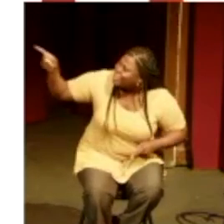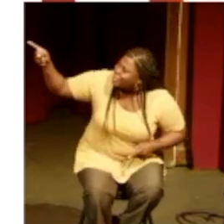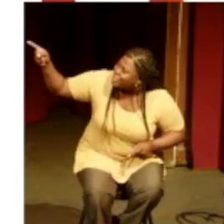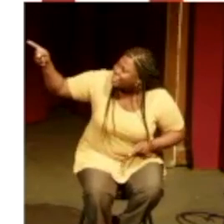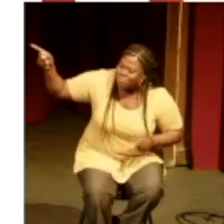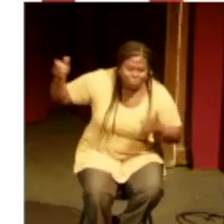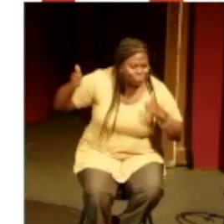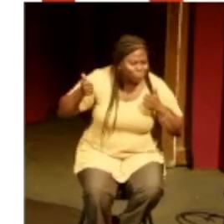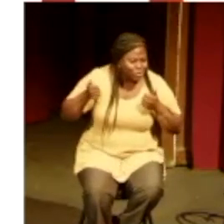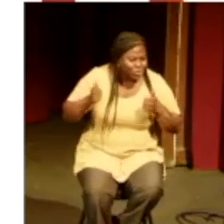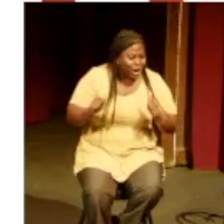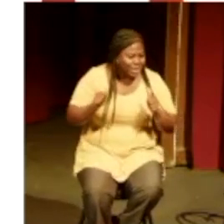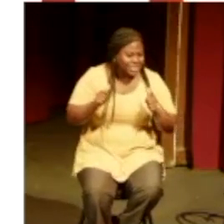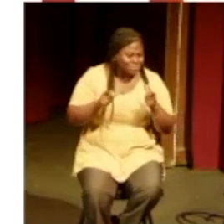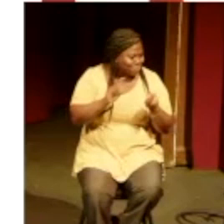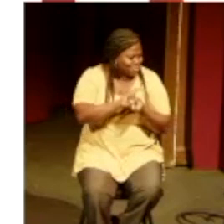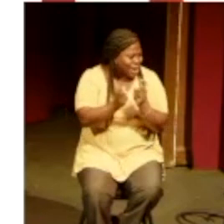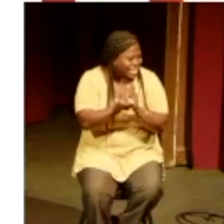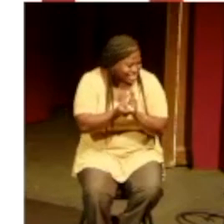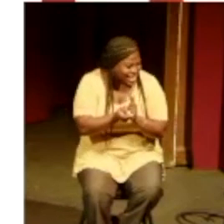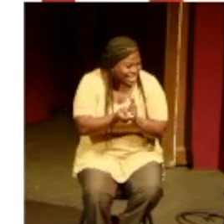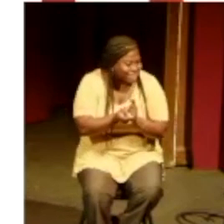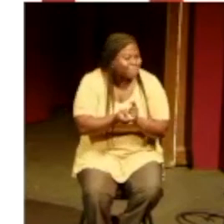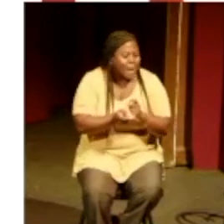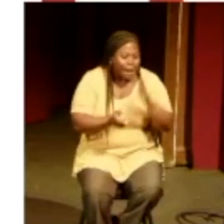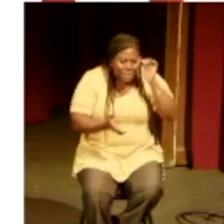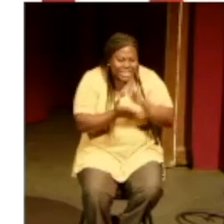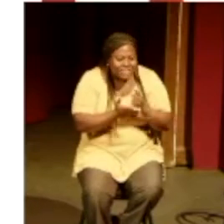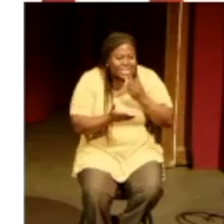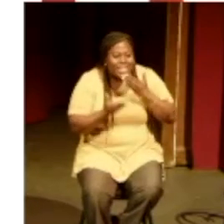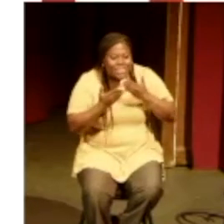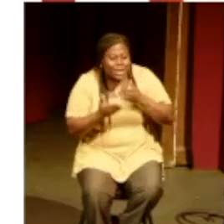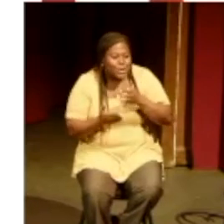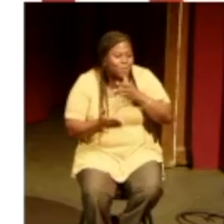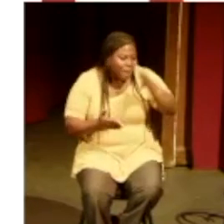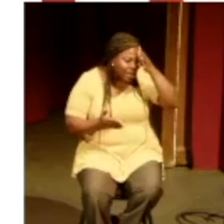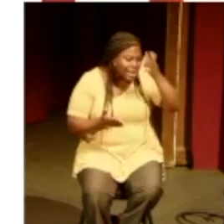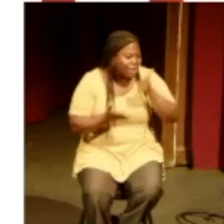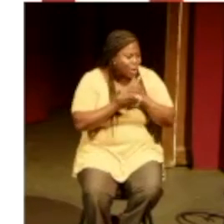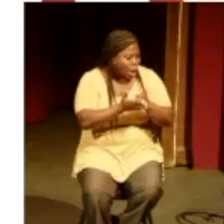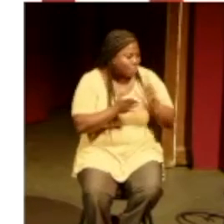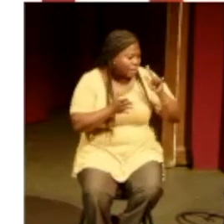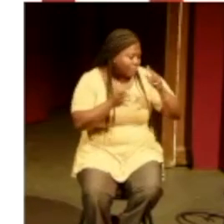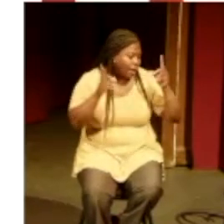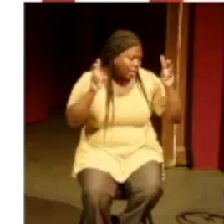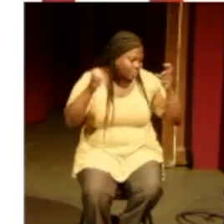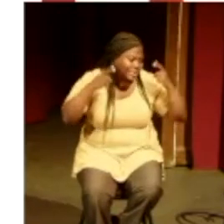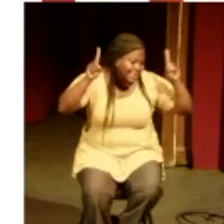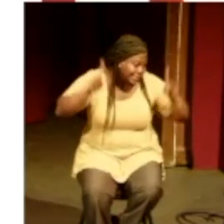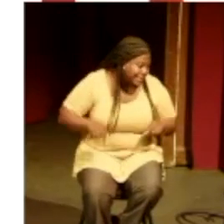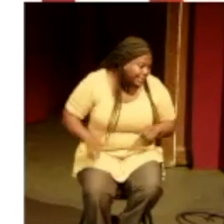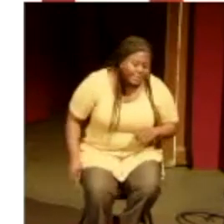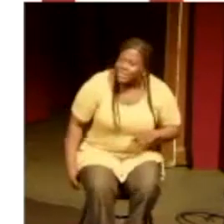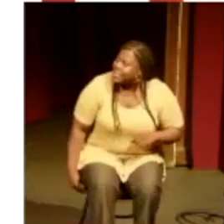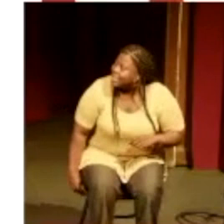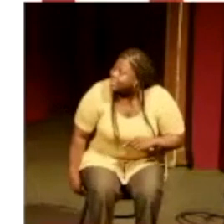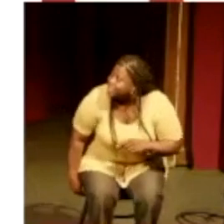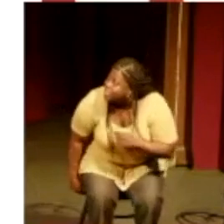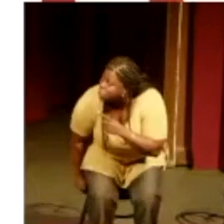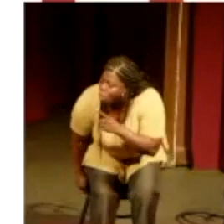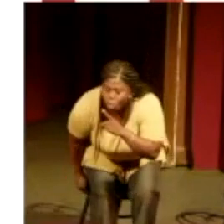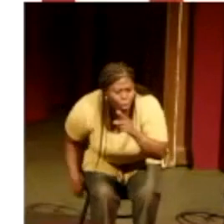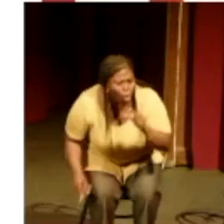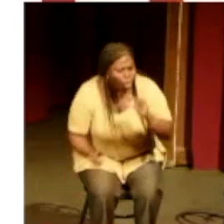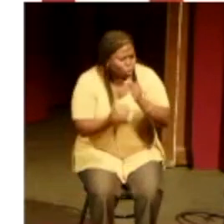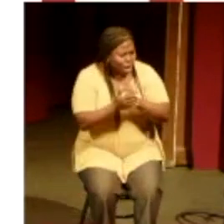You purists did not want to have these messages on top of graduation hats, but we monitor them to make sure the message is appropriate, but they're pretty special.